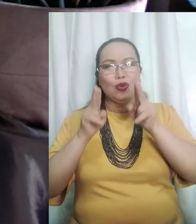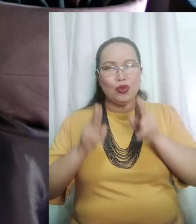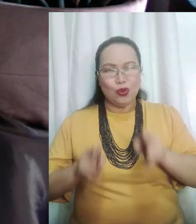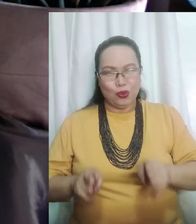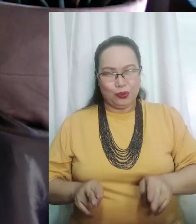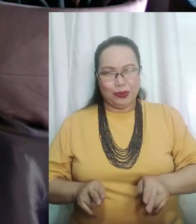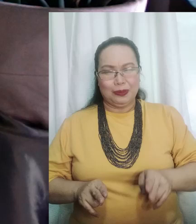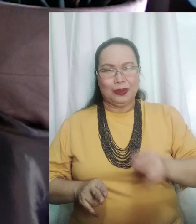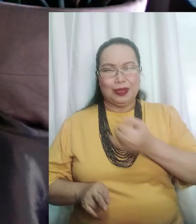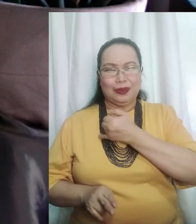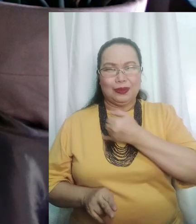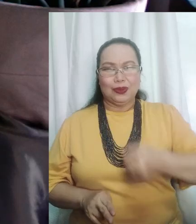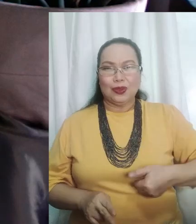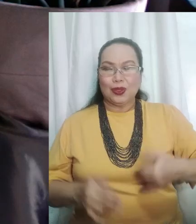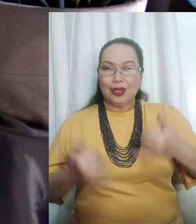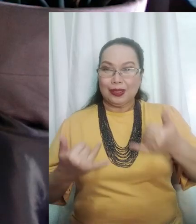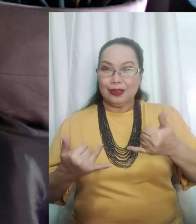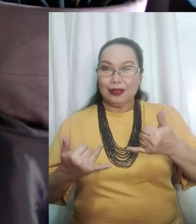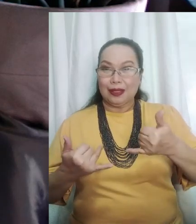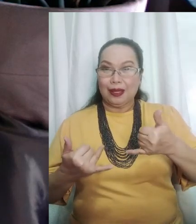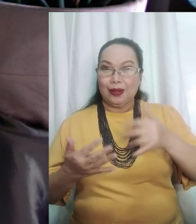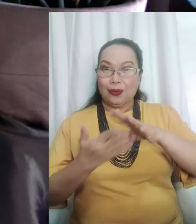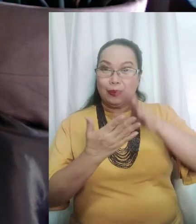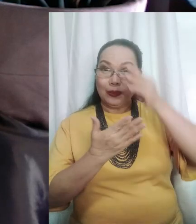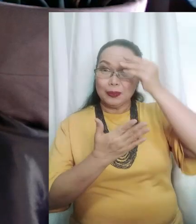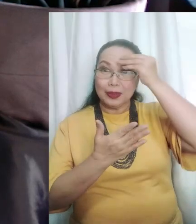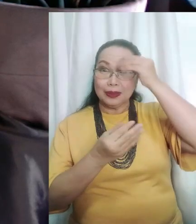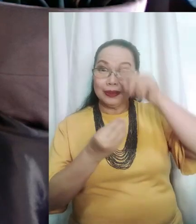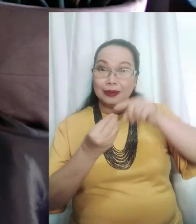But today, we would like to be taught